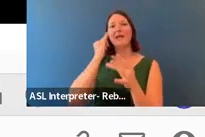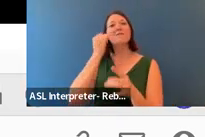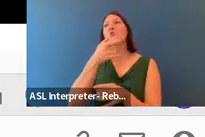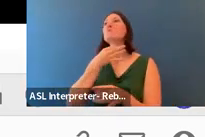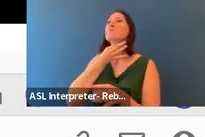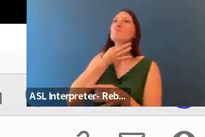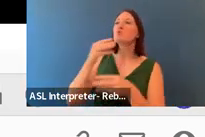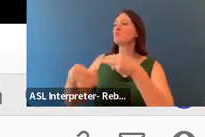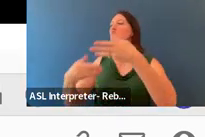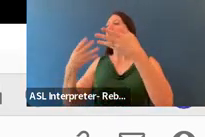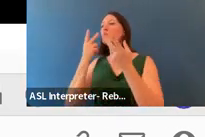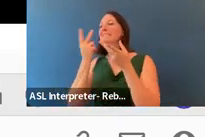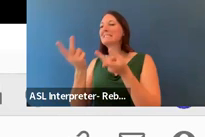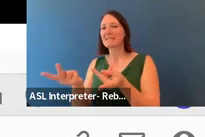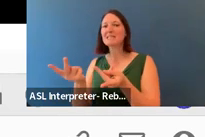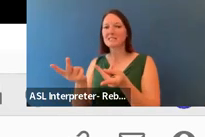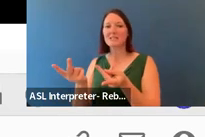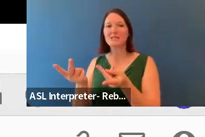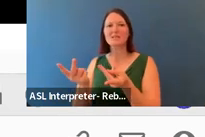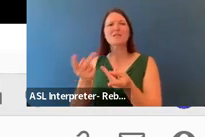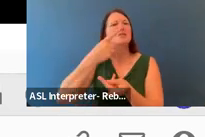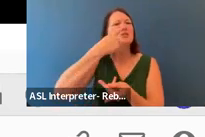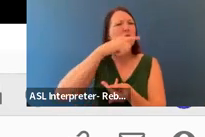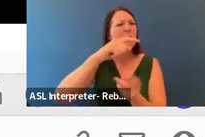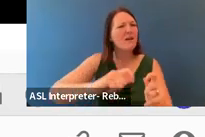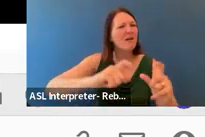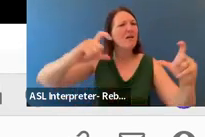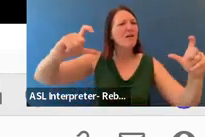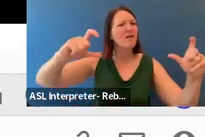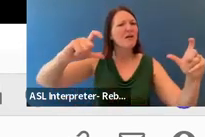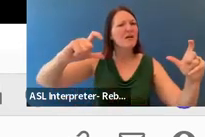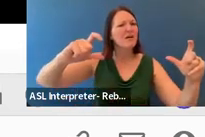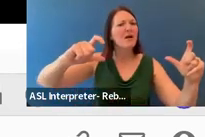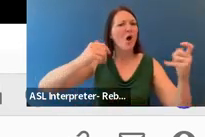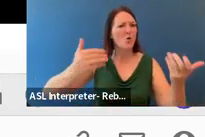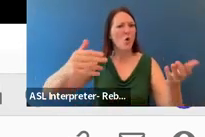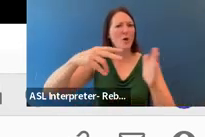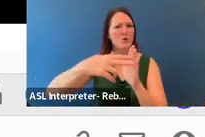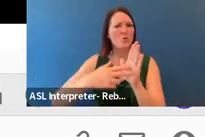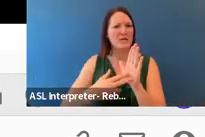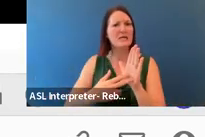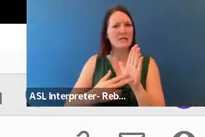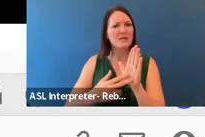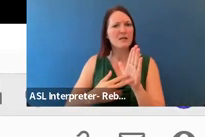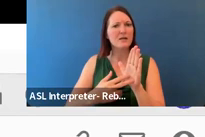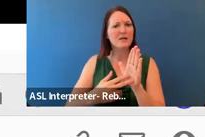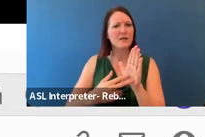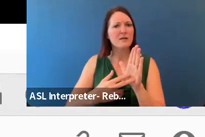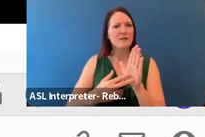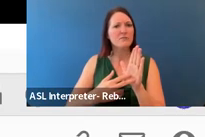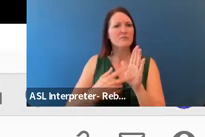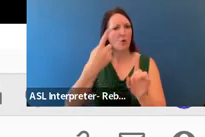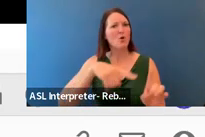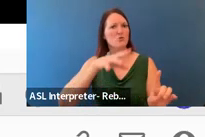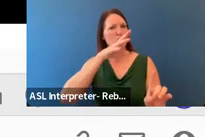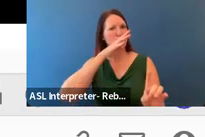see it. And if you could make that just a little bit larger for me, I'll read it for those who could benefit from me